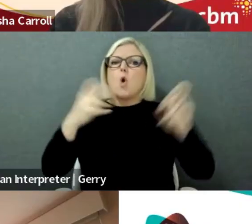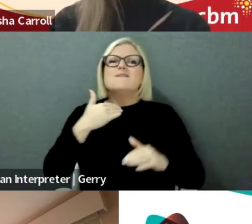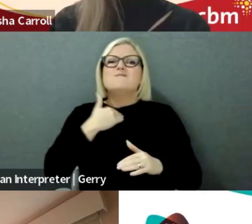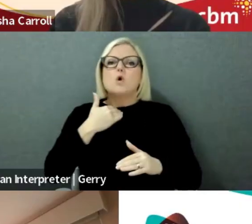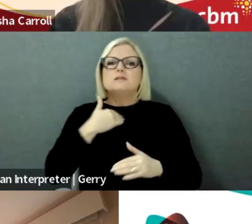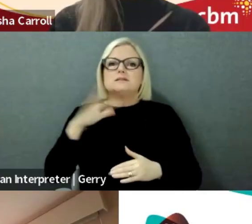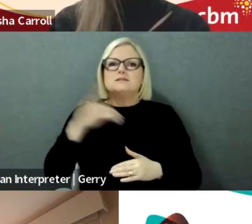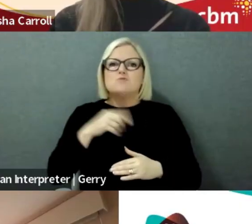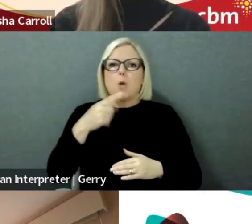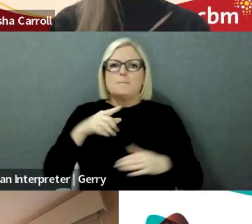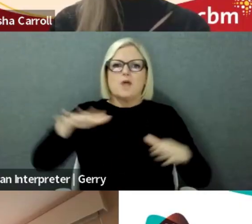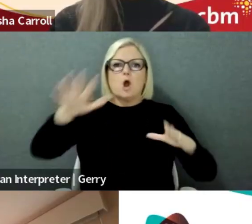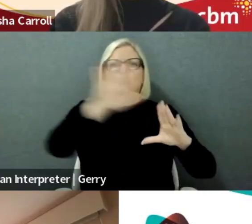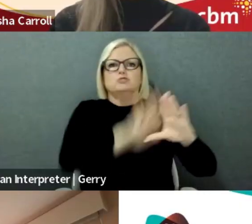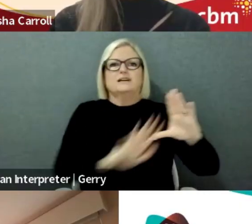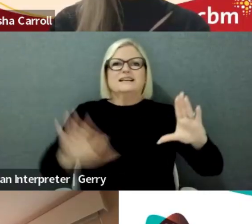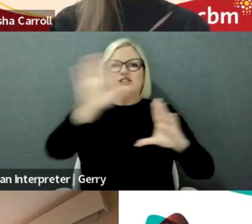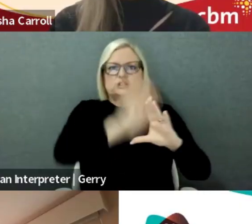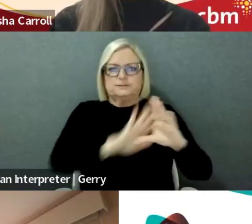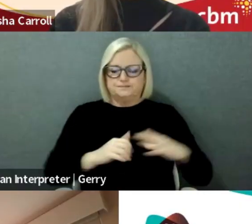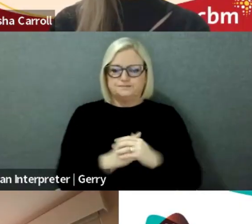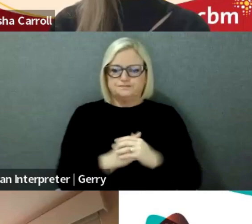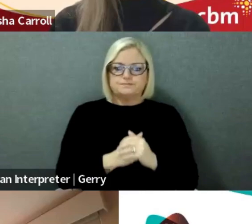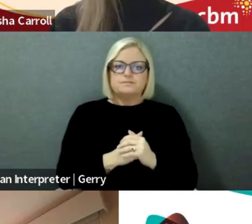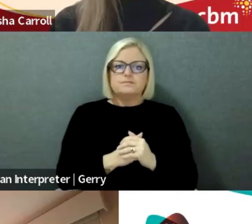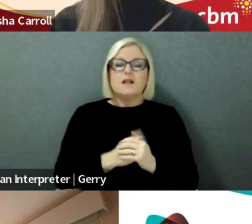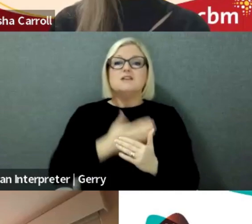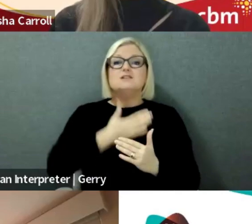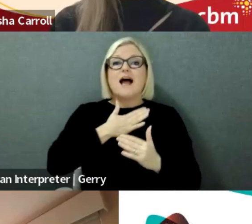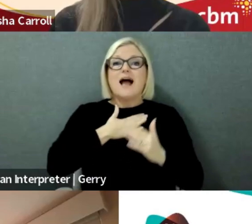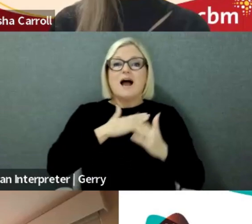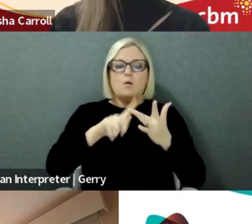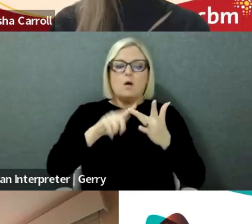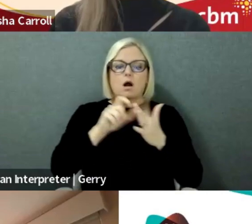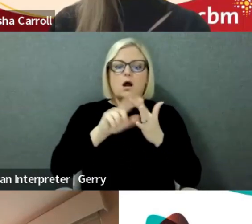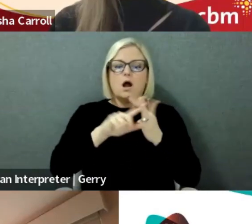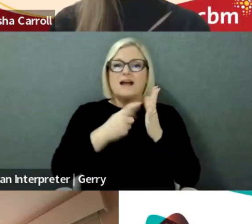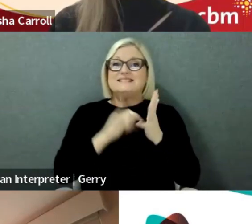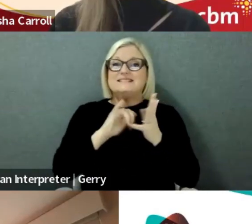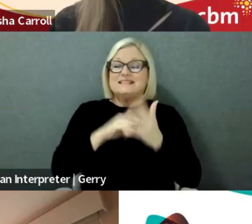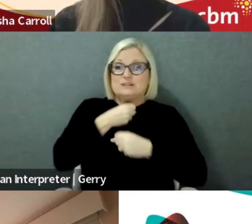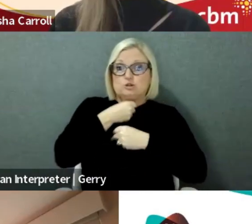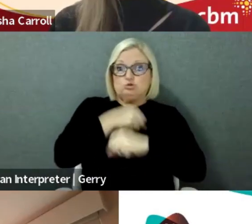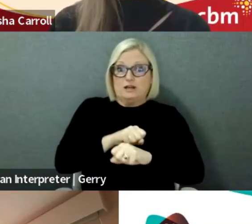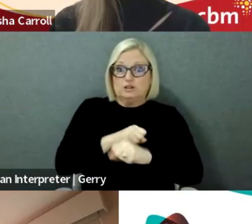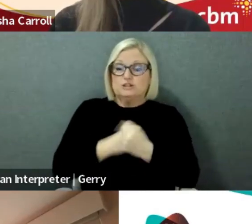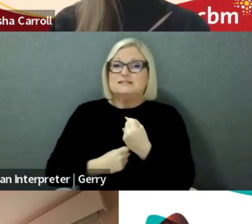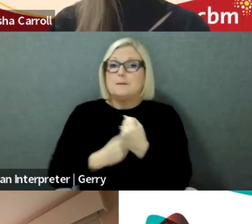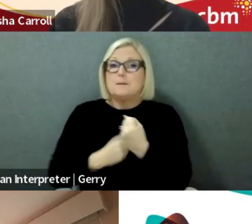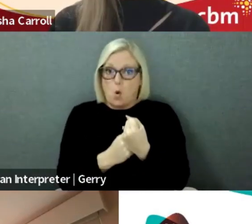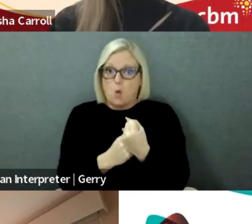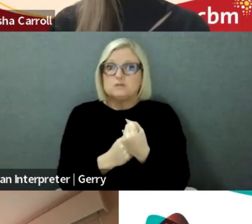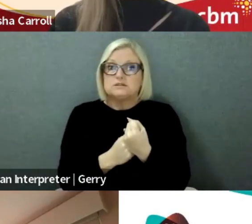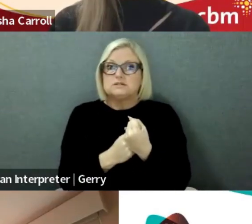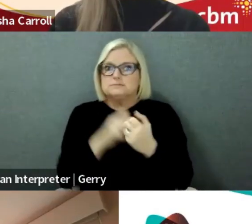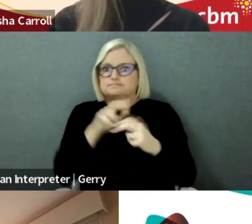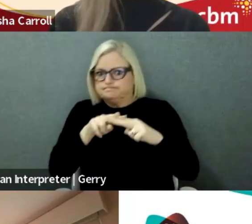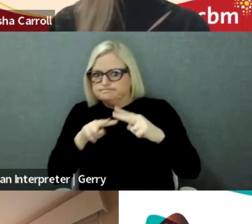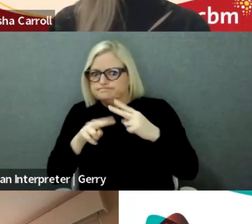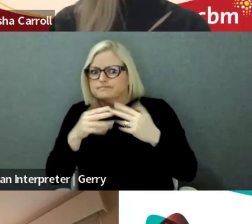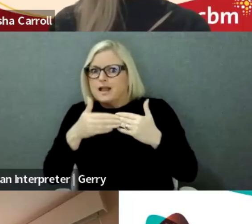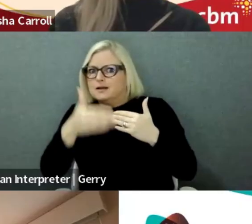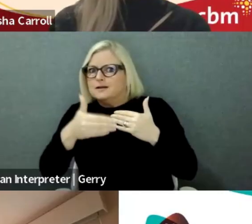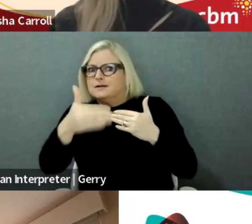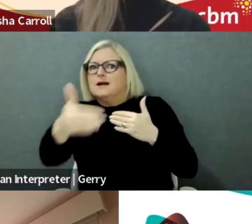version. At its core, our ideas strategy commits Australia to supporting a future where people with disabilities are valued members